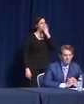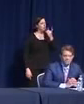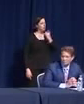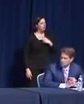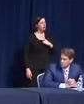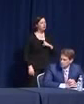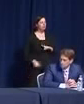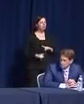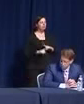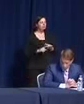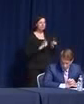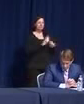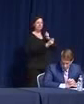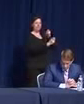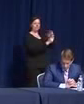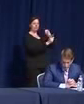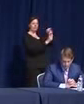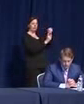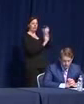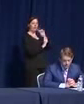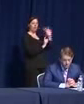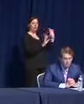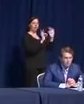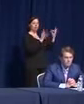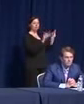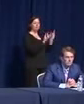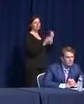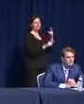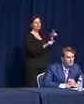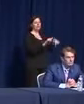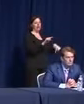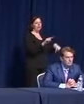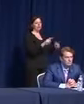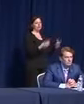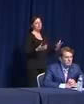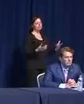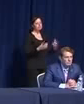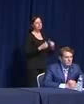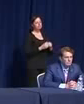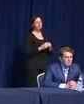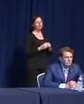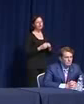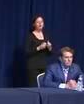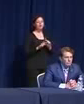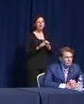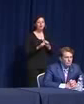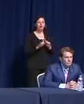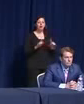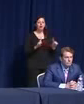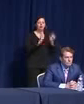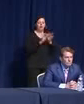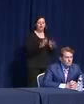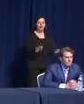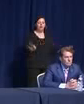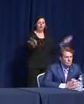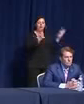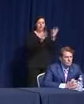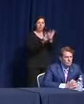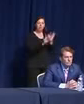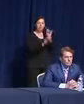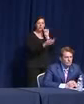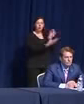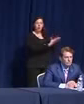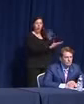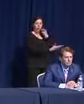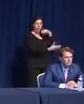we can't speak to the specifics about any particular family cluster, but the important thing to take away from this is